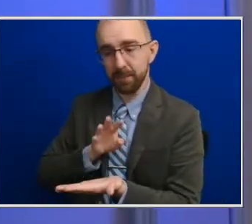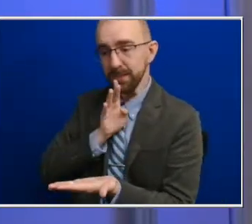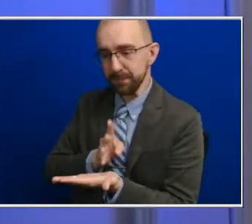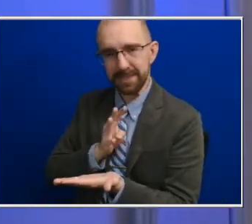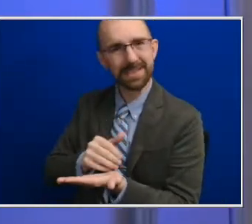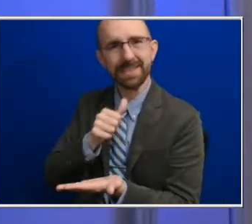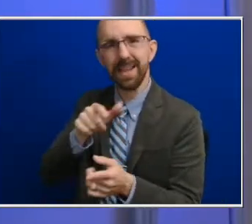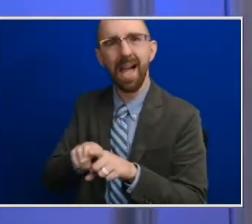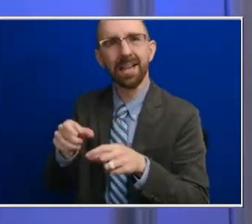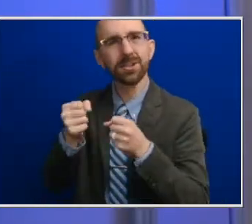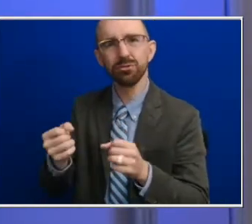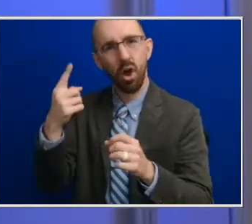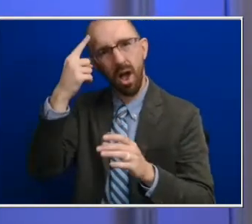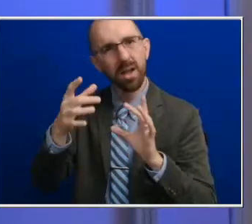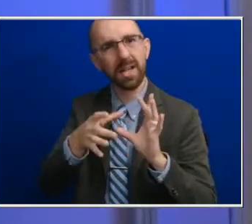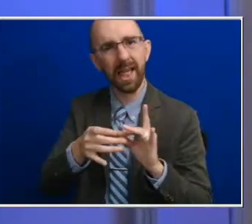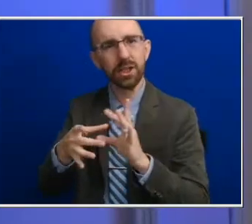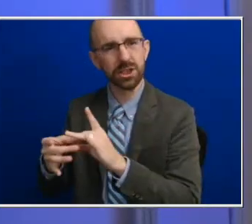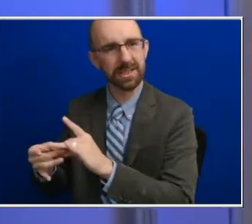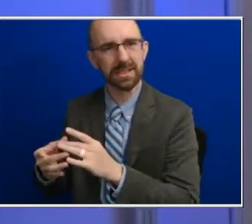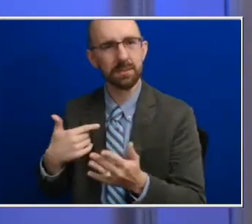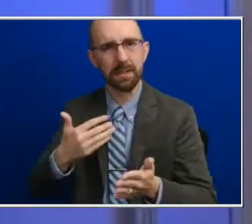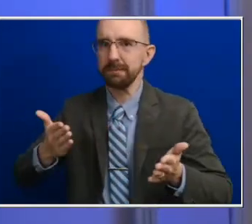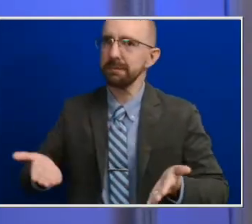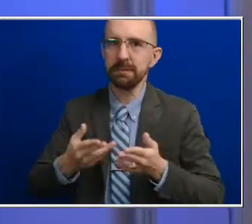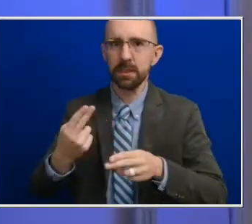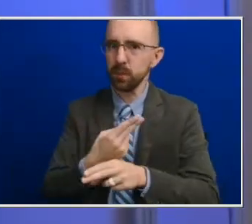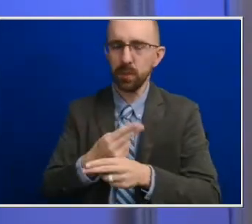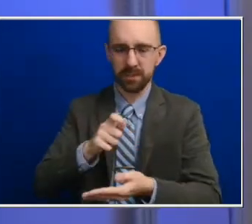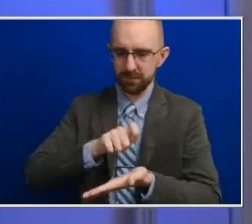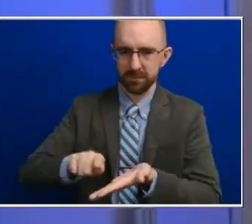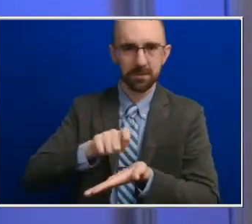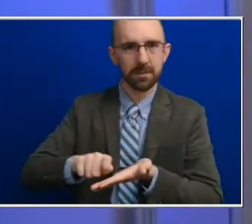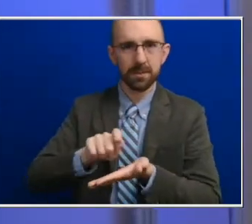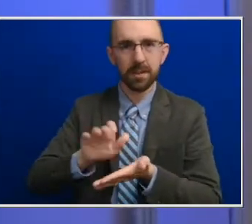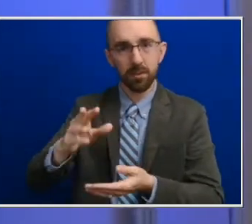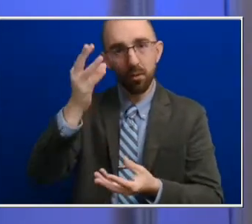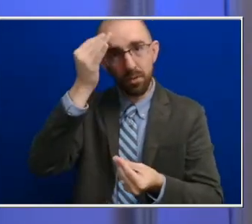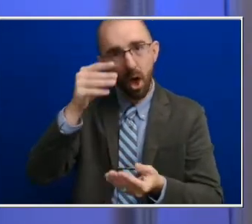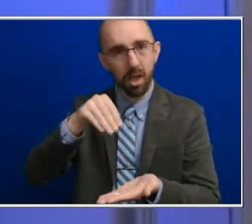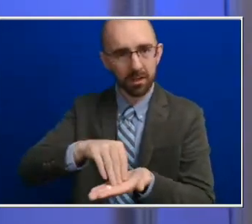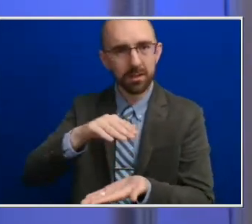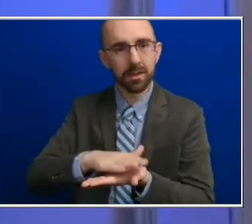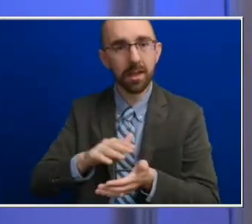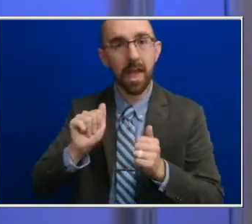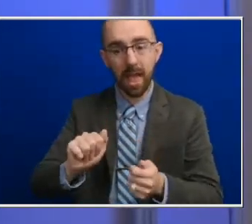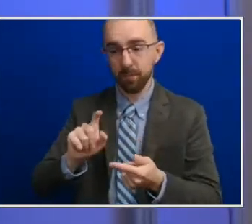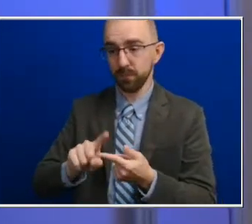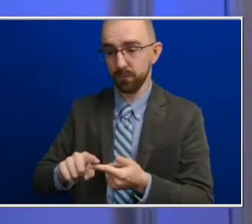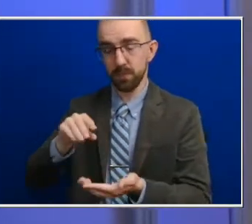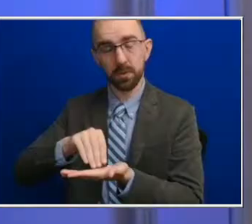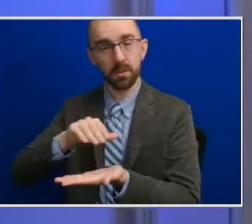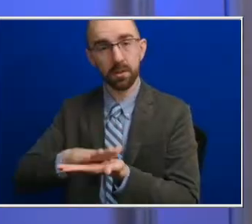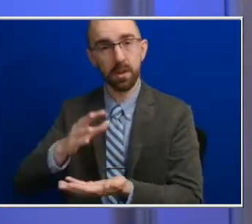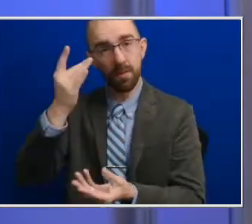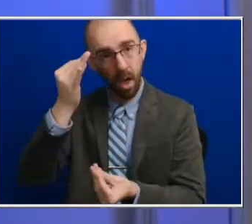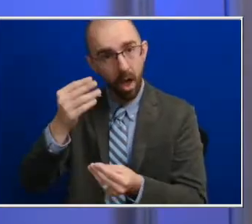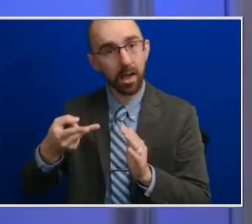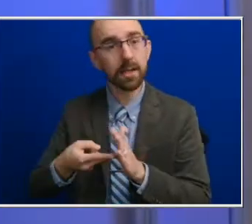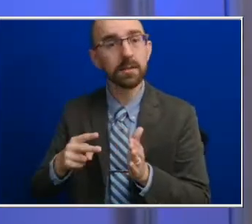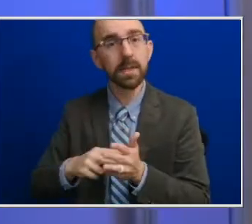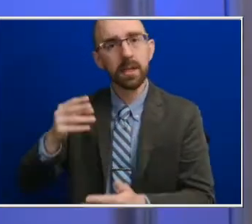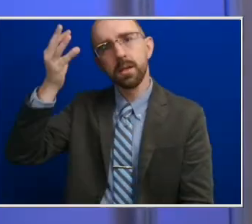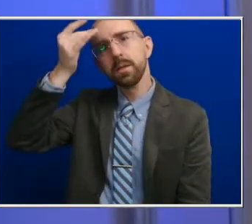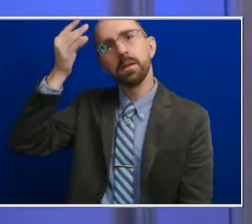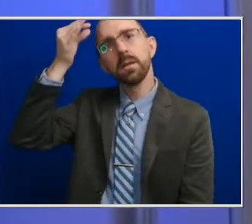people to actually use paper and pencil and put their thoughts down. And being able to put our thoughts down, we no longer have them swirling in our head.